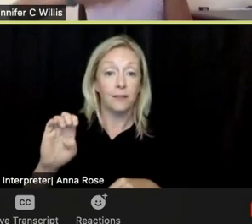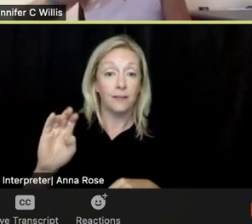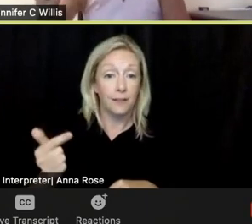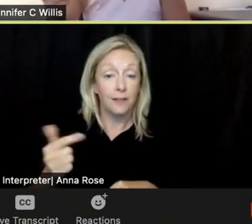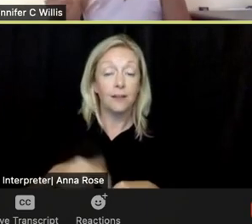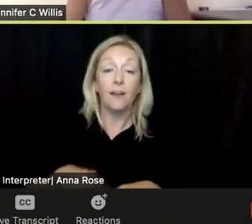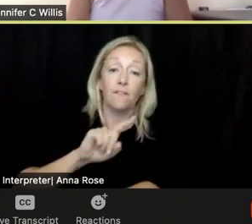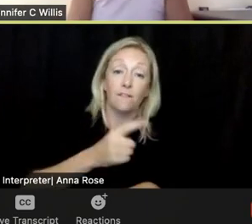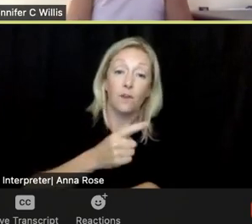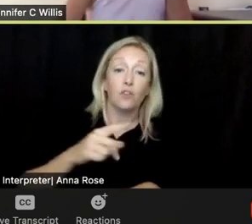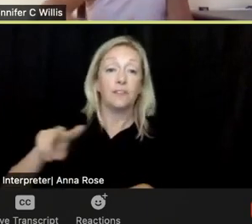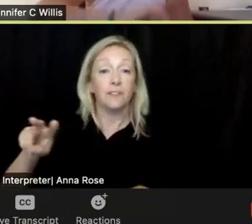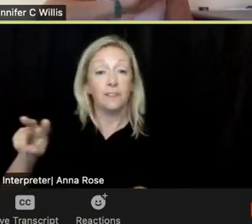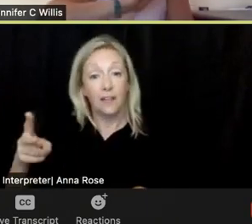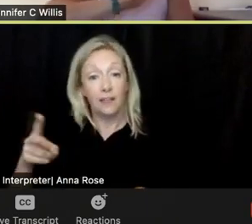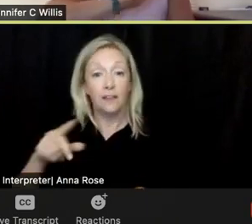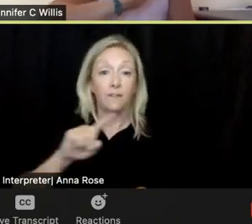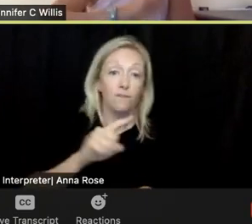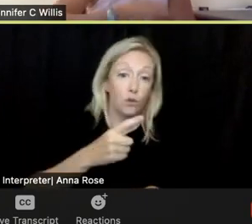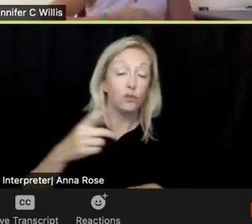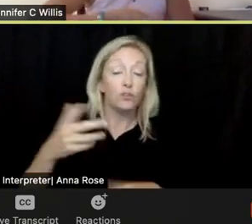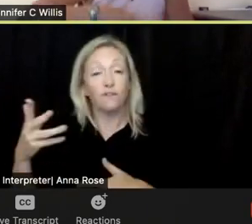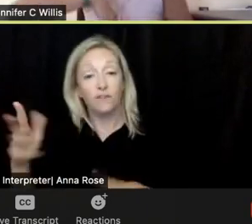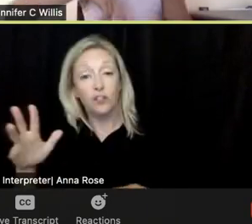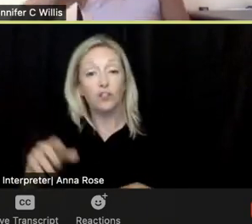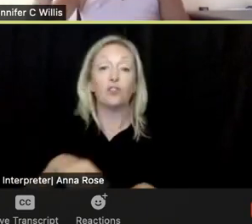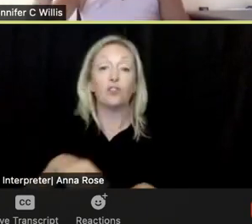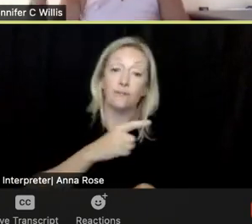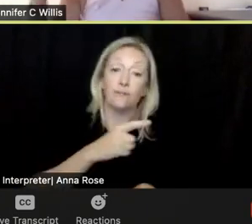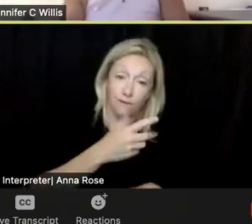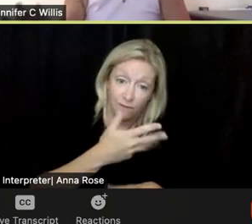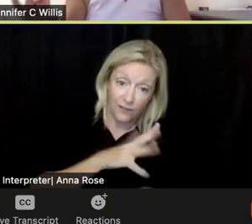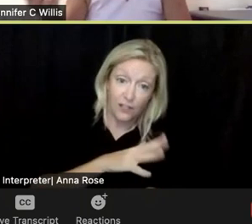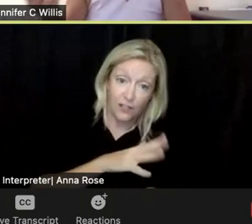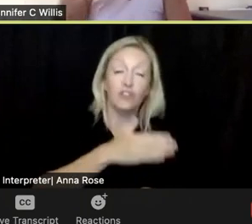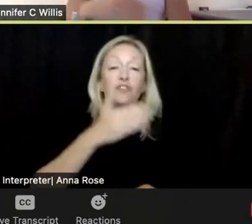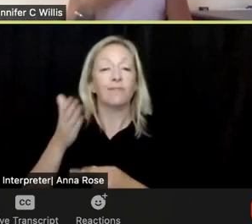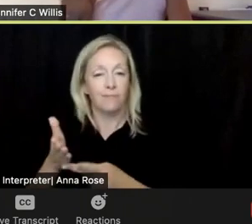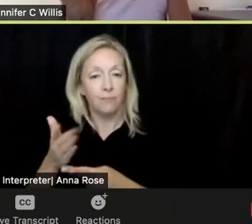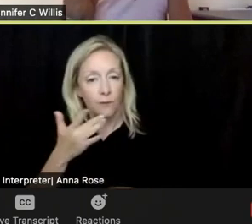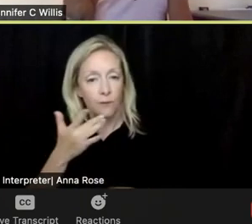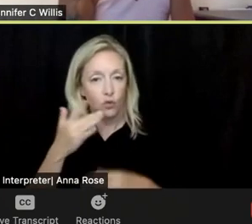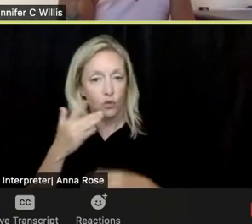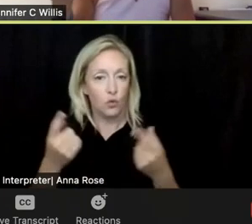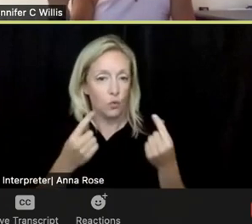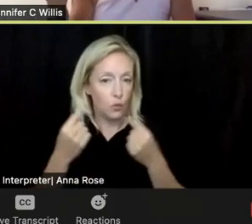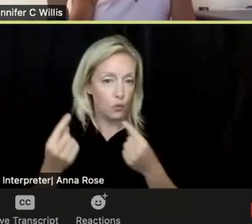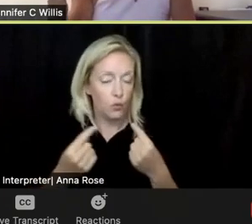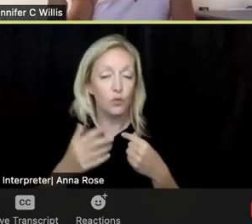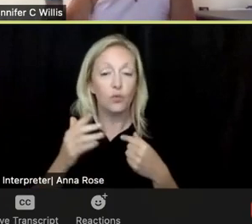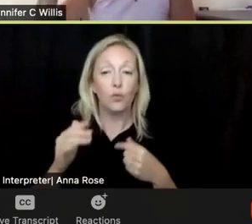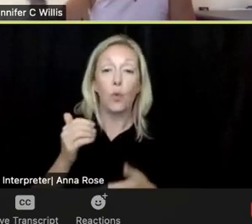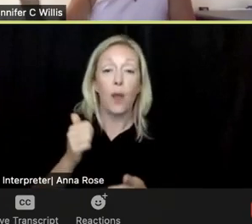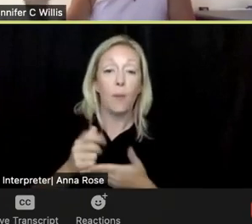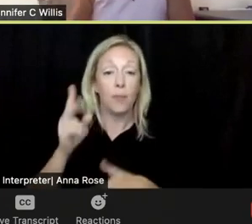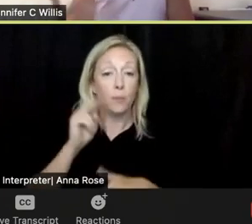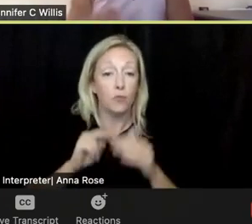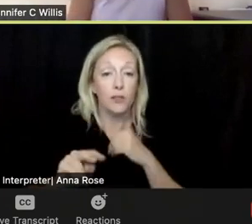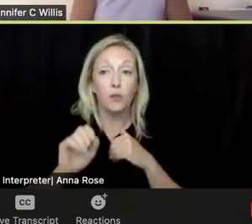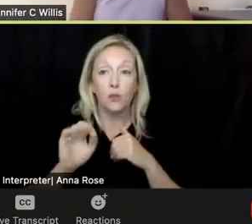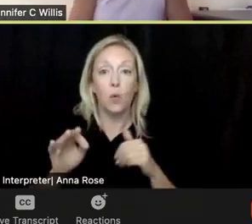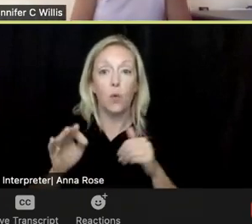first, and then we're going to do this. So we're doing something non-preferred first, and then you get to do something preferred. So giving that anticipation of